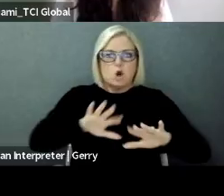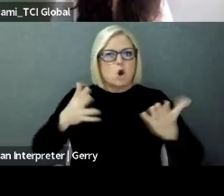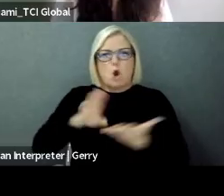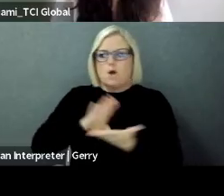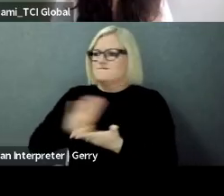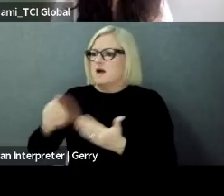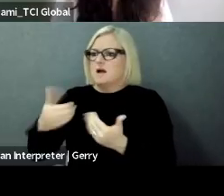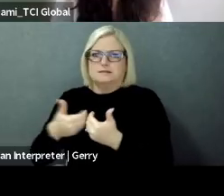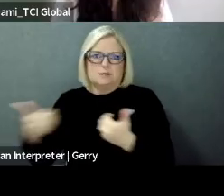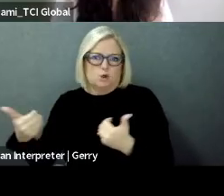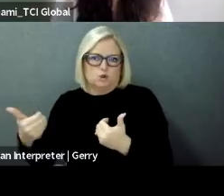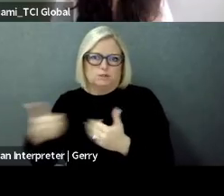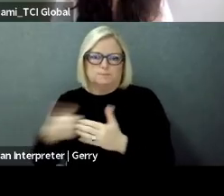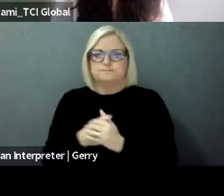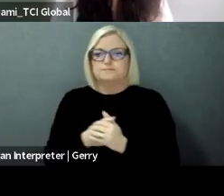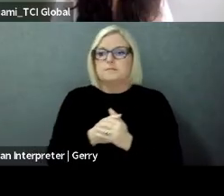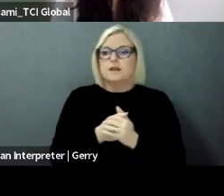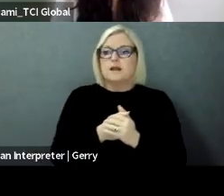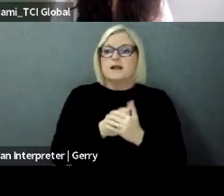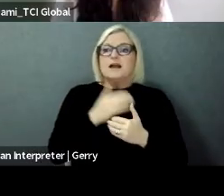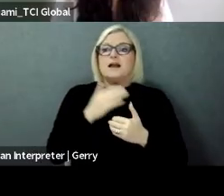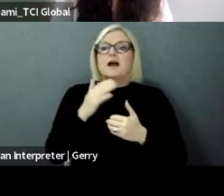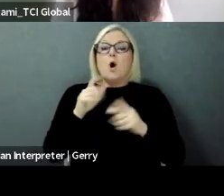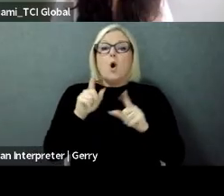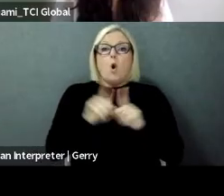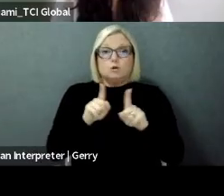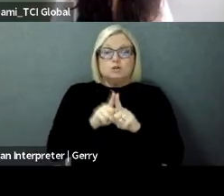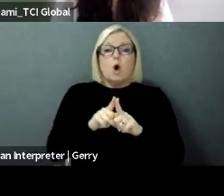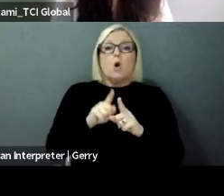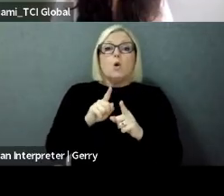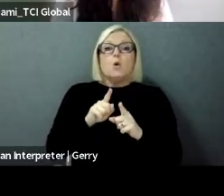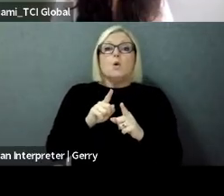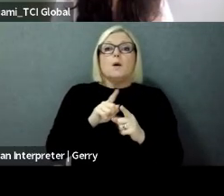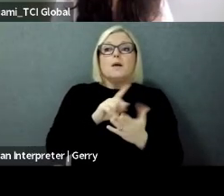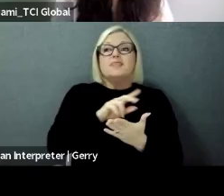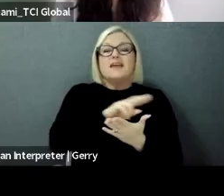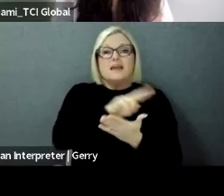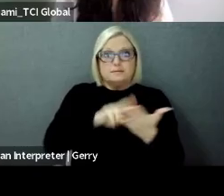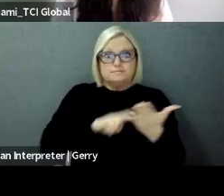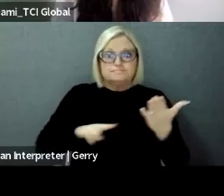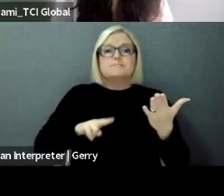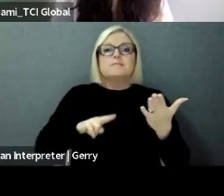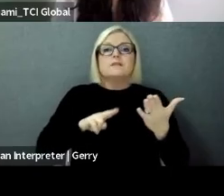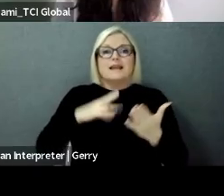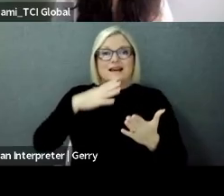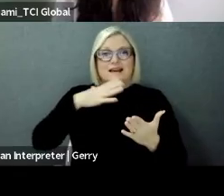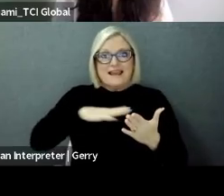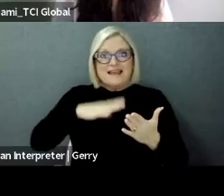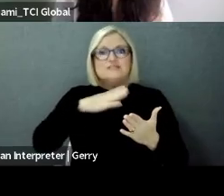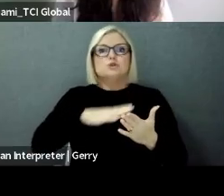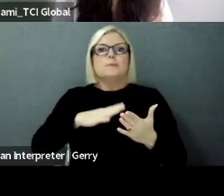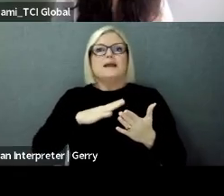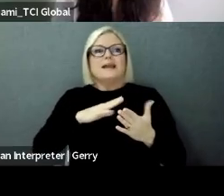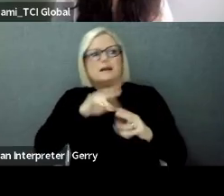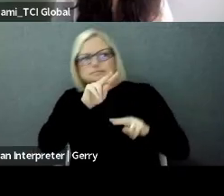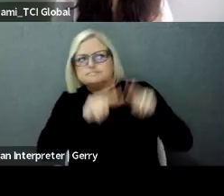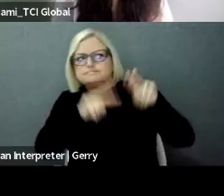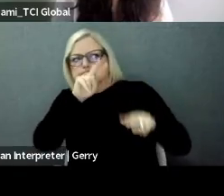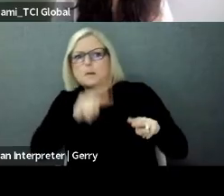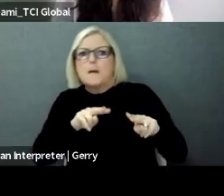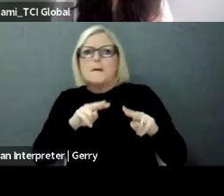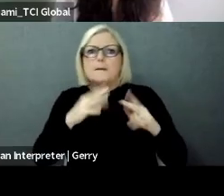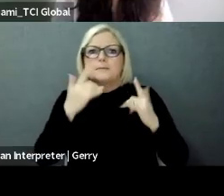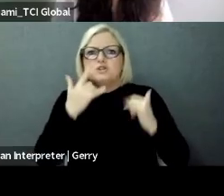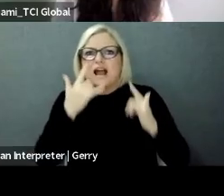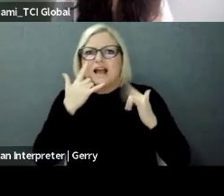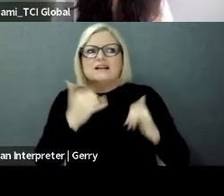CRPD, Convention on the Rights of Persons with Disability implementation, must be measured not only by commitments made in